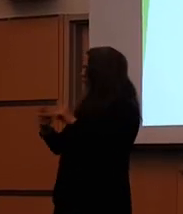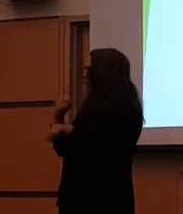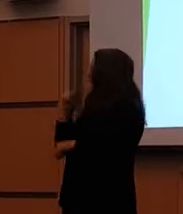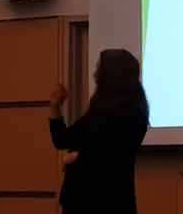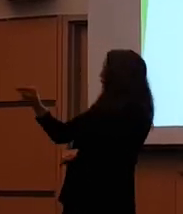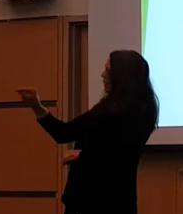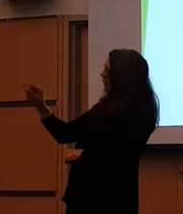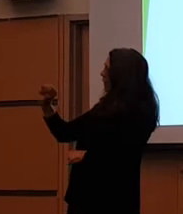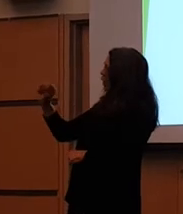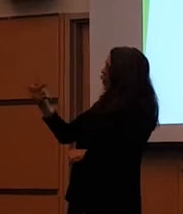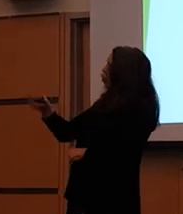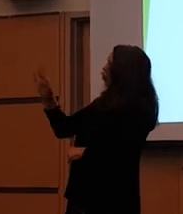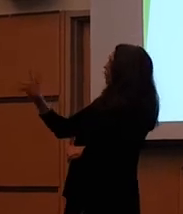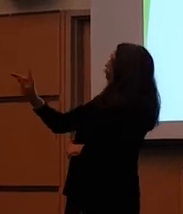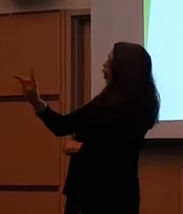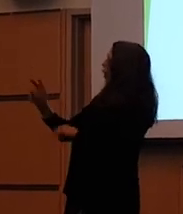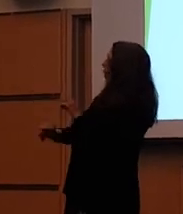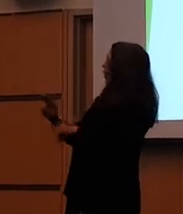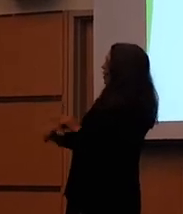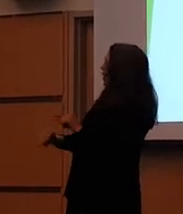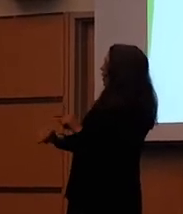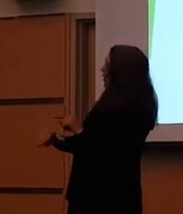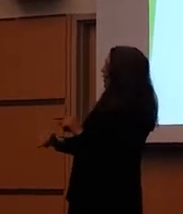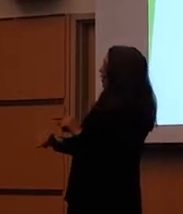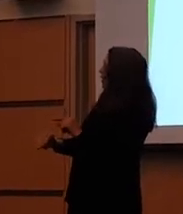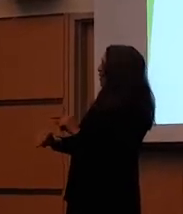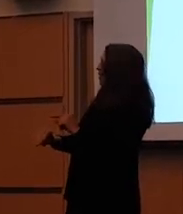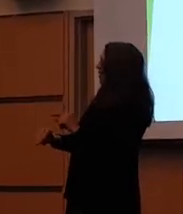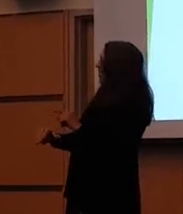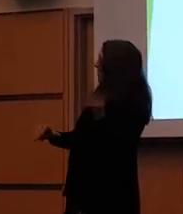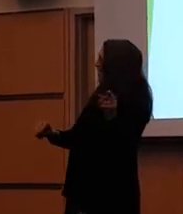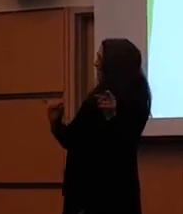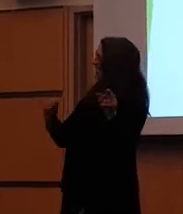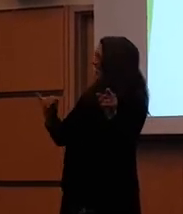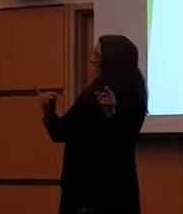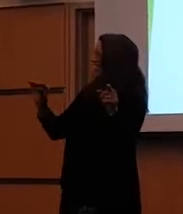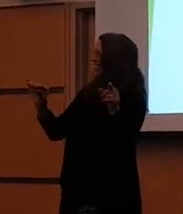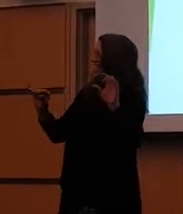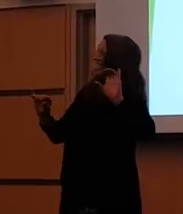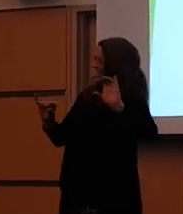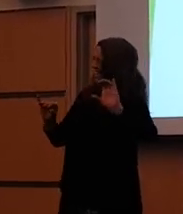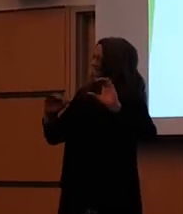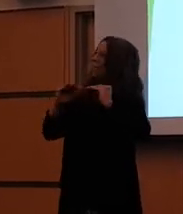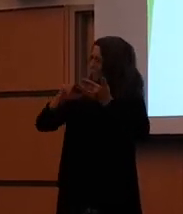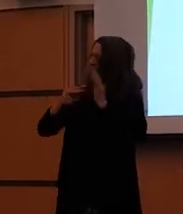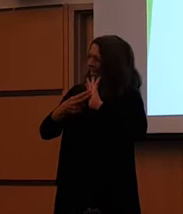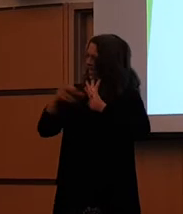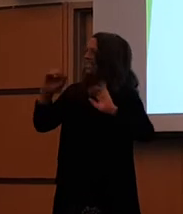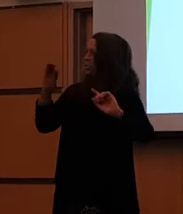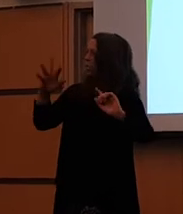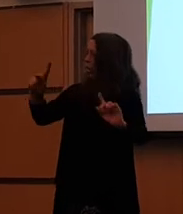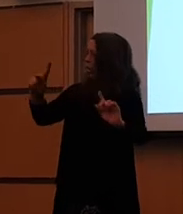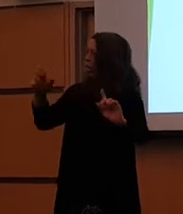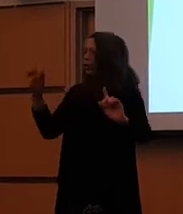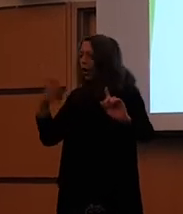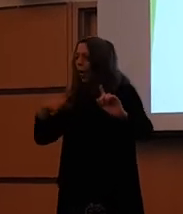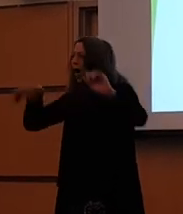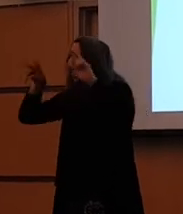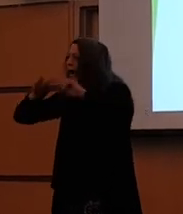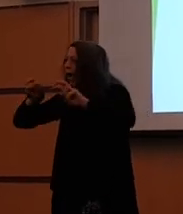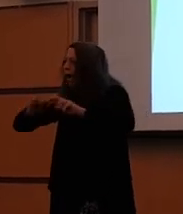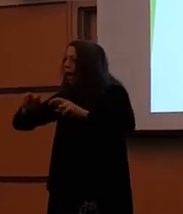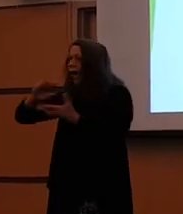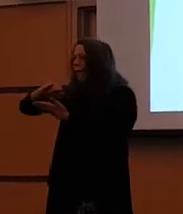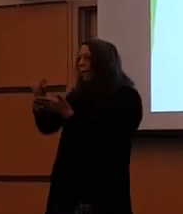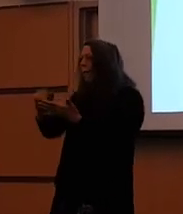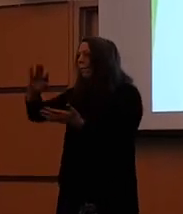Yeah. So when I was looking at the buildings, I was only looking at the B and the E because those were the